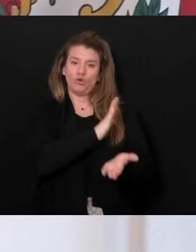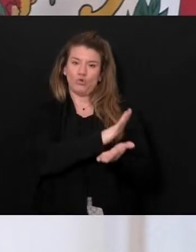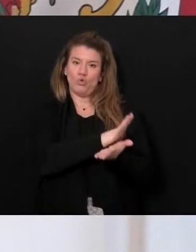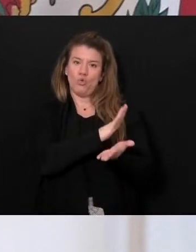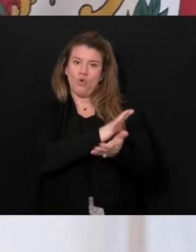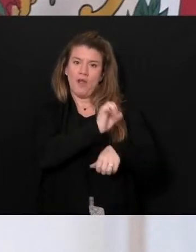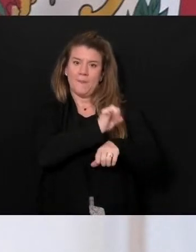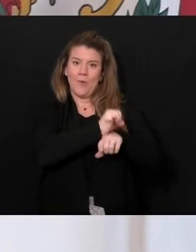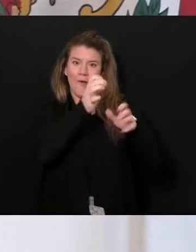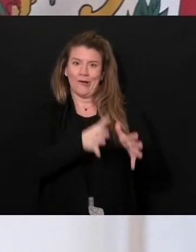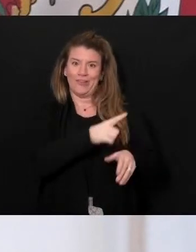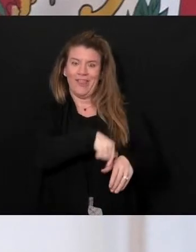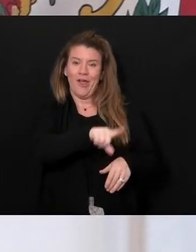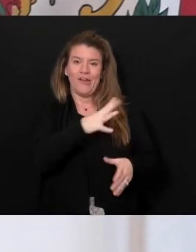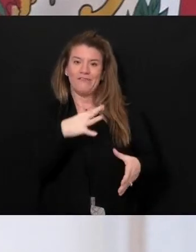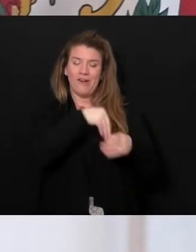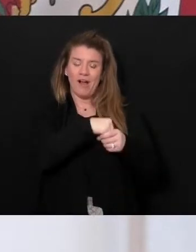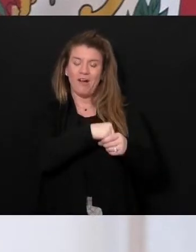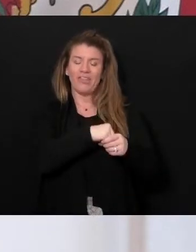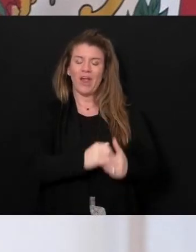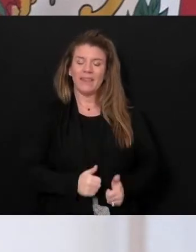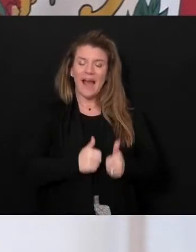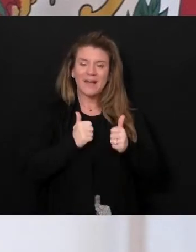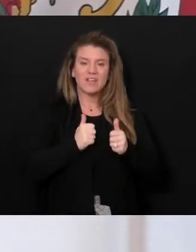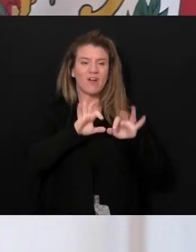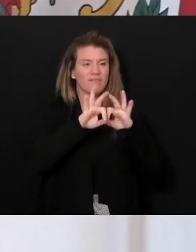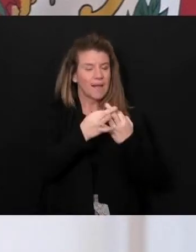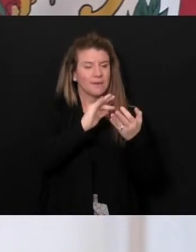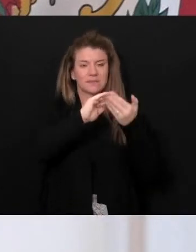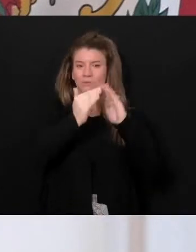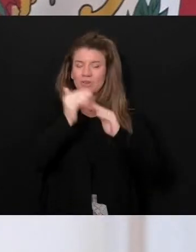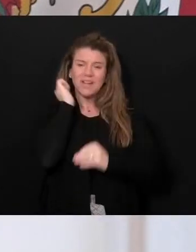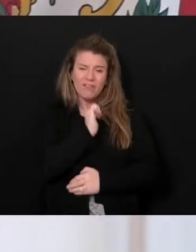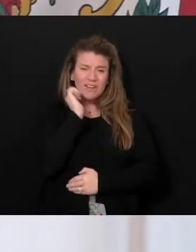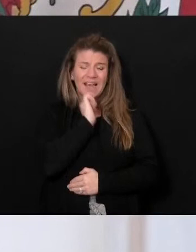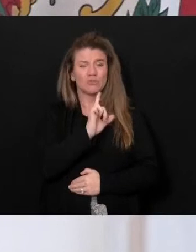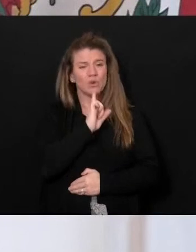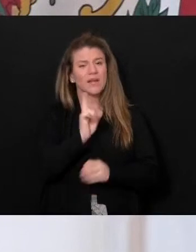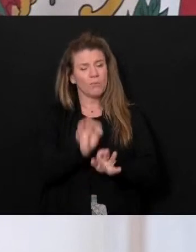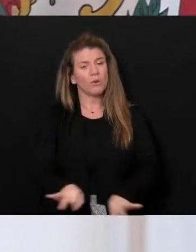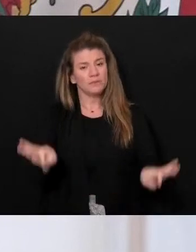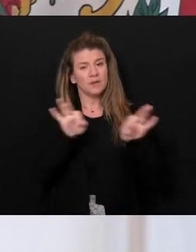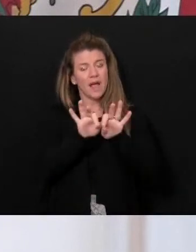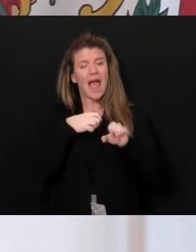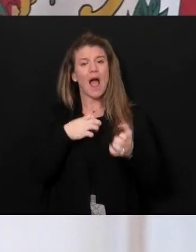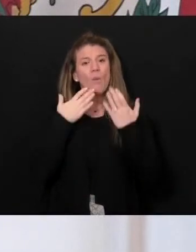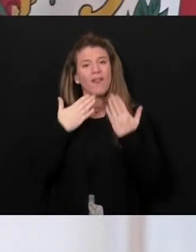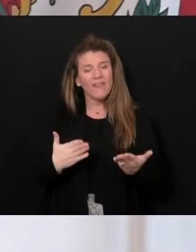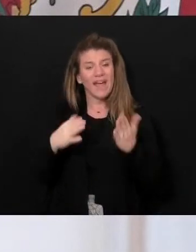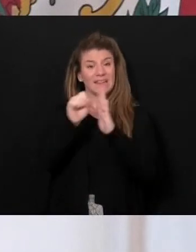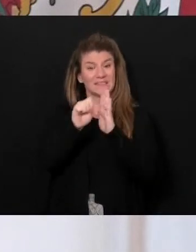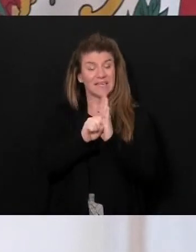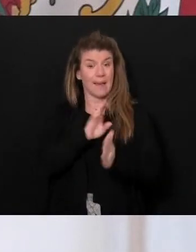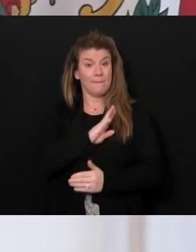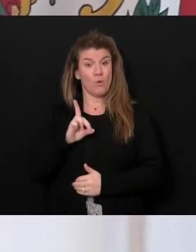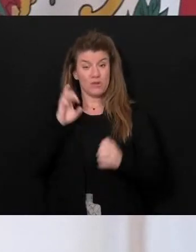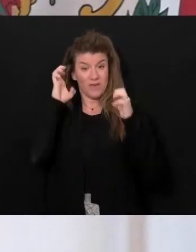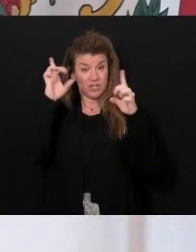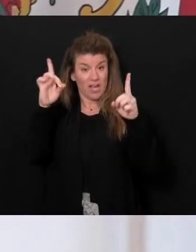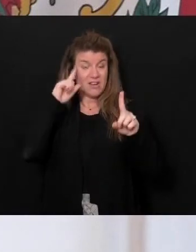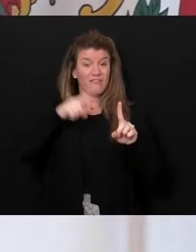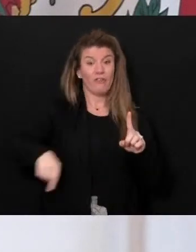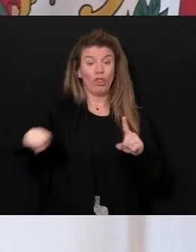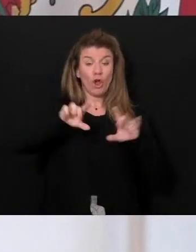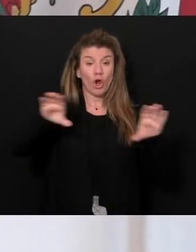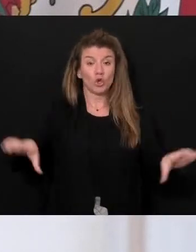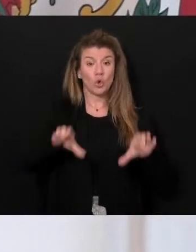play in the lives of our children and our families and our communities each and every day. I want to thank the State Board of Education for all they're doing